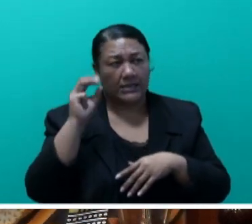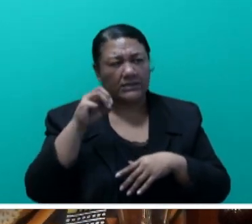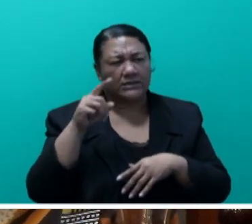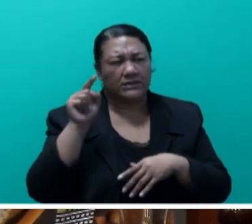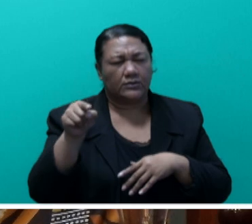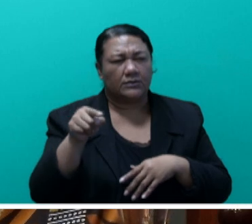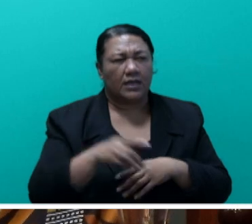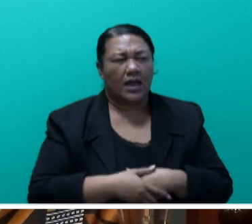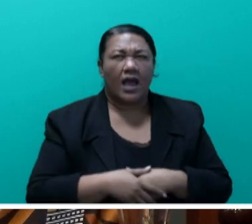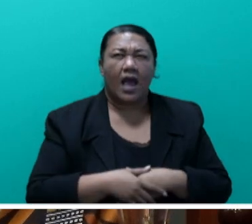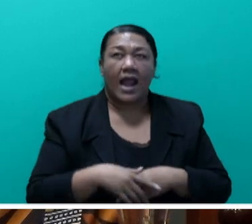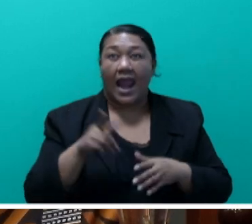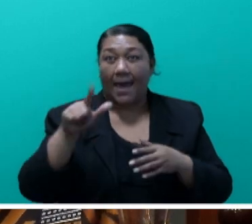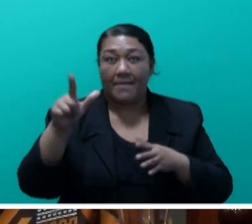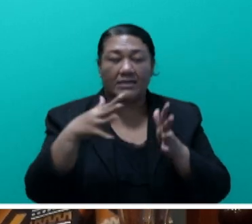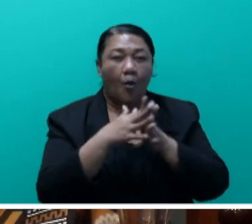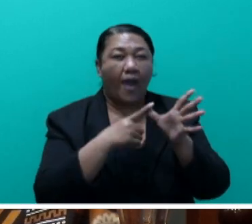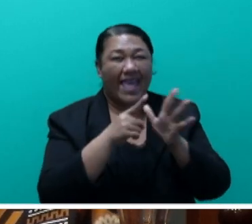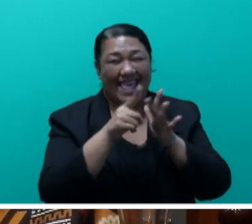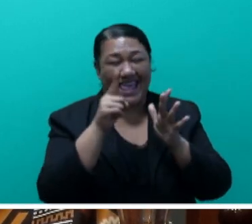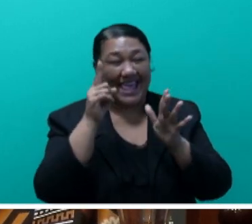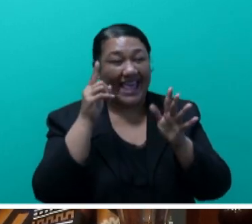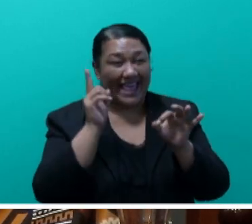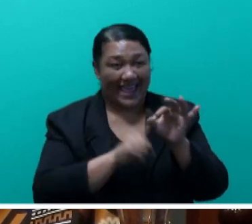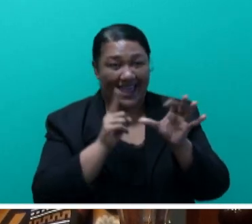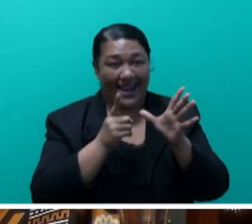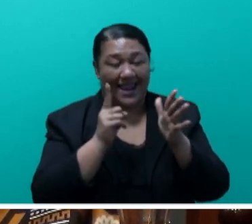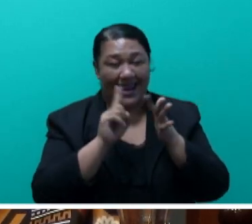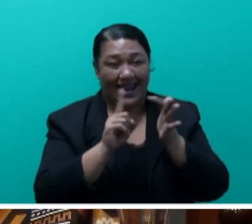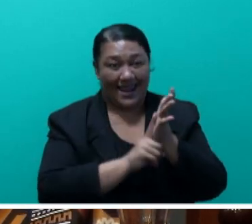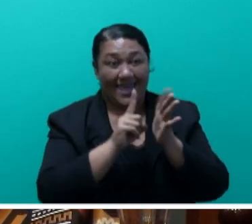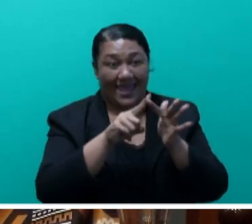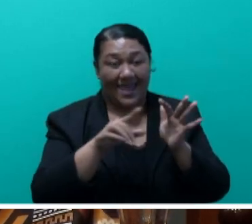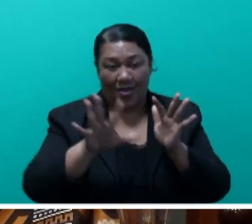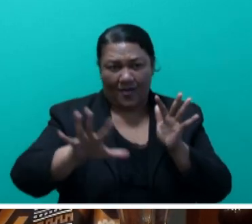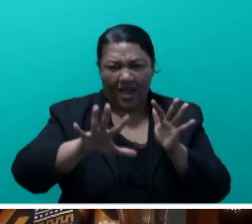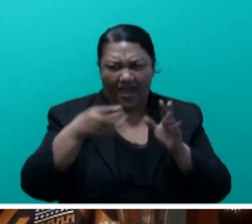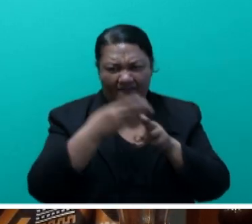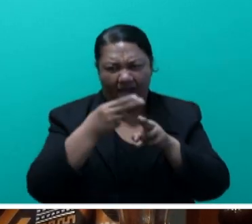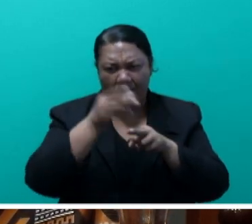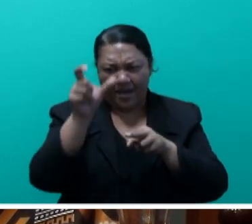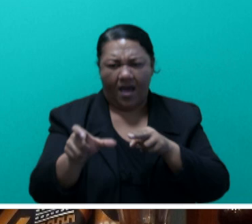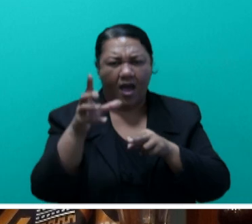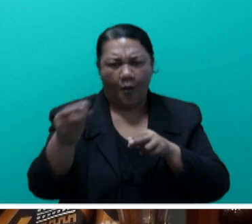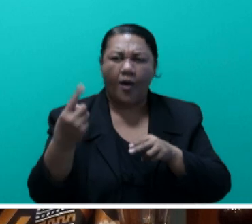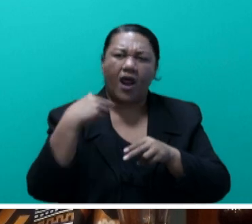the Wangela airport area, there's a farmer there who was yielding about 130 tons per